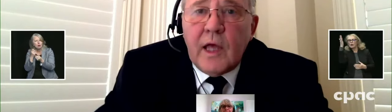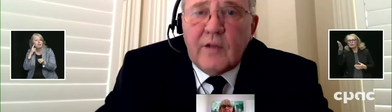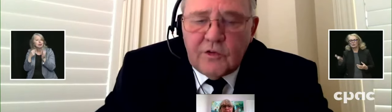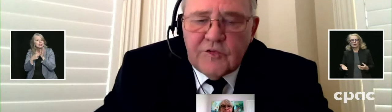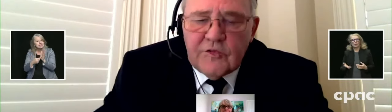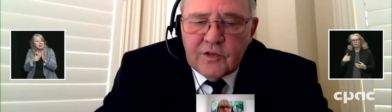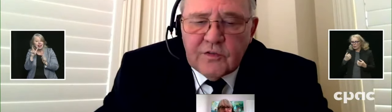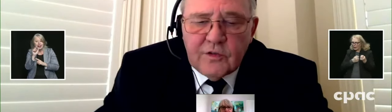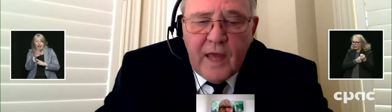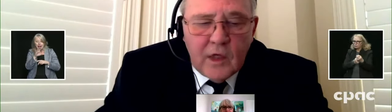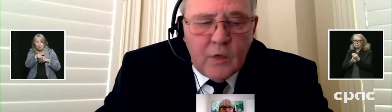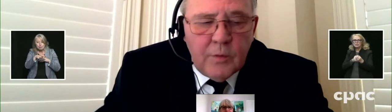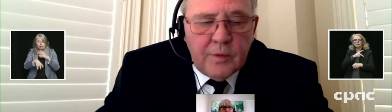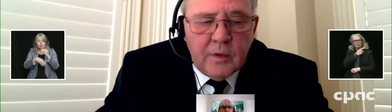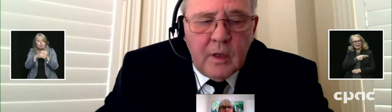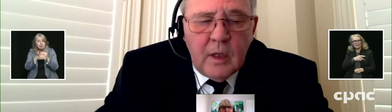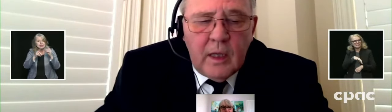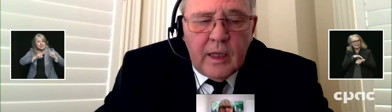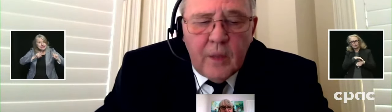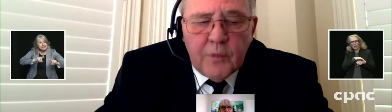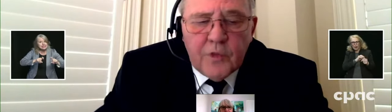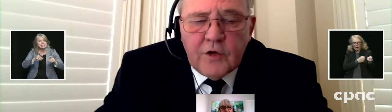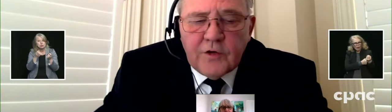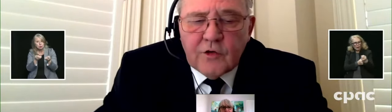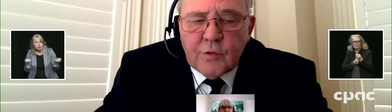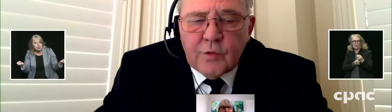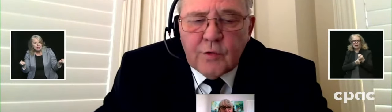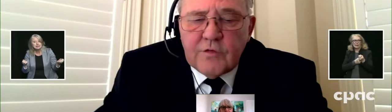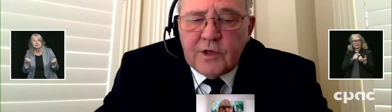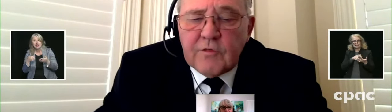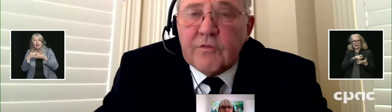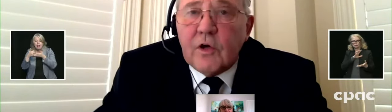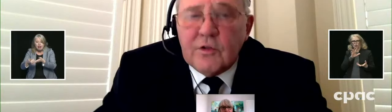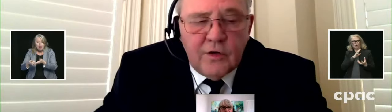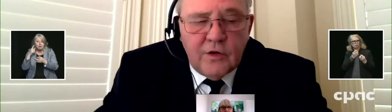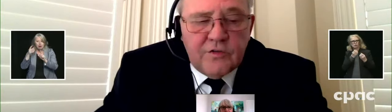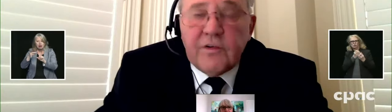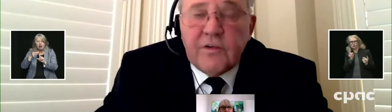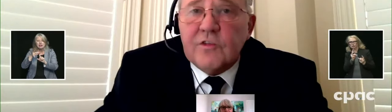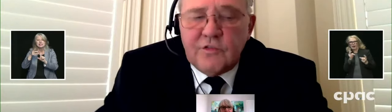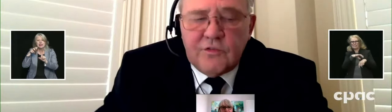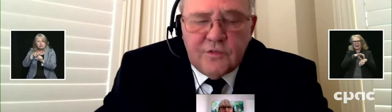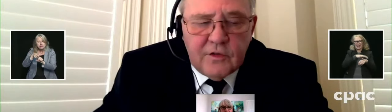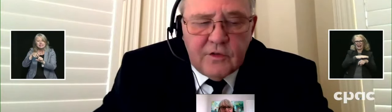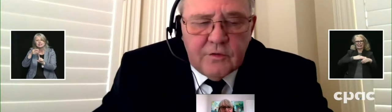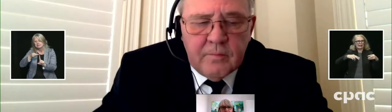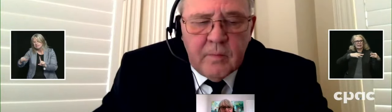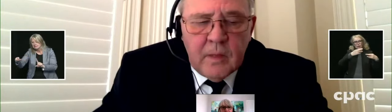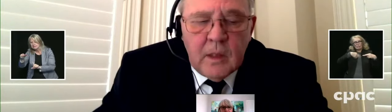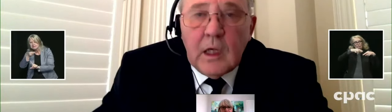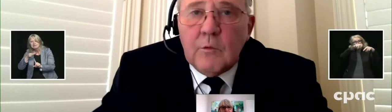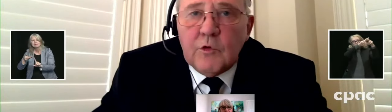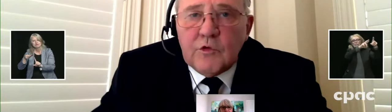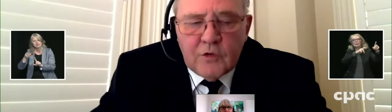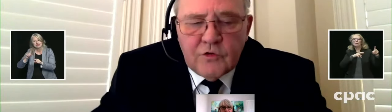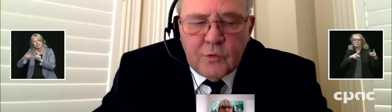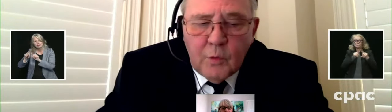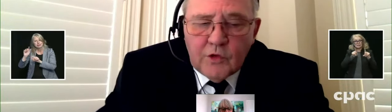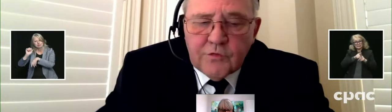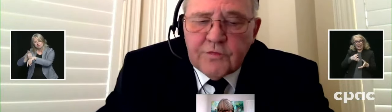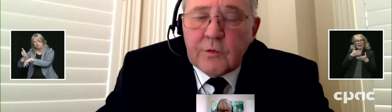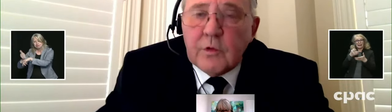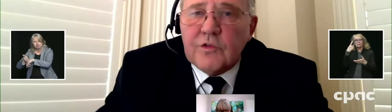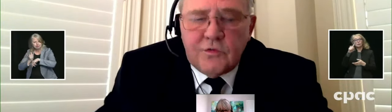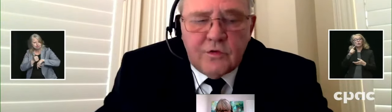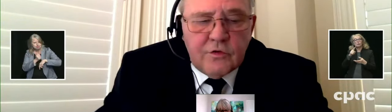laboratory and testing assistance and equipment, and help with contact tracing and funding for voluntary self-isolation sites. In response to